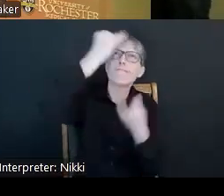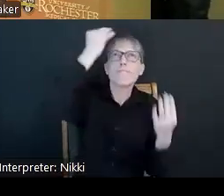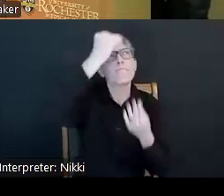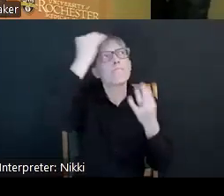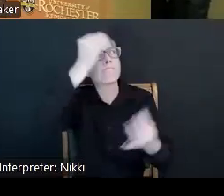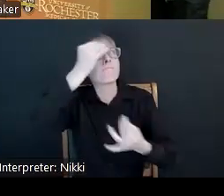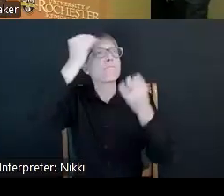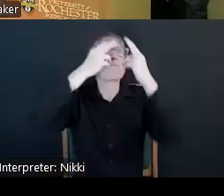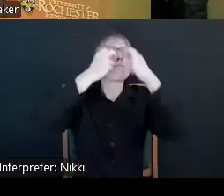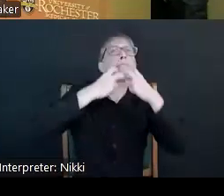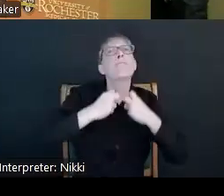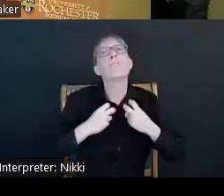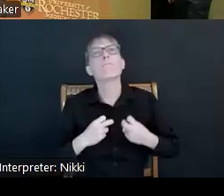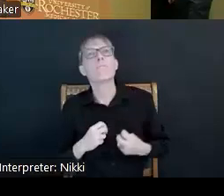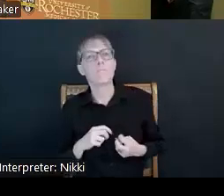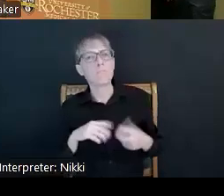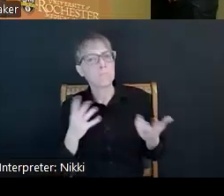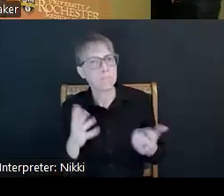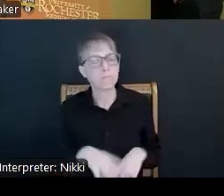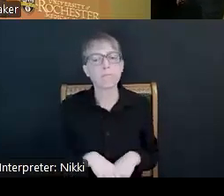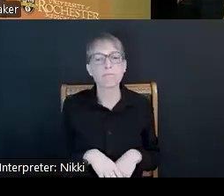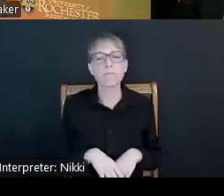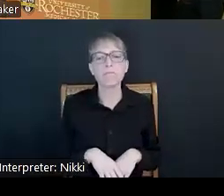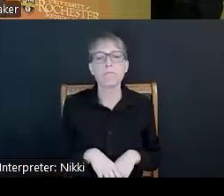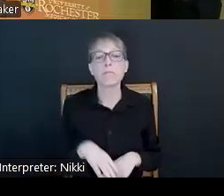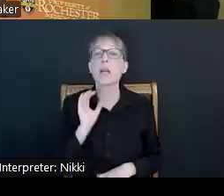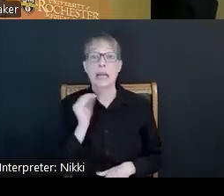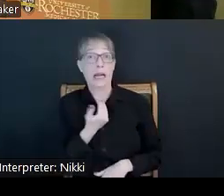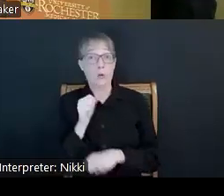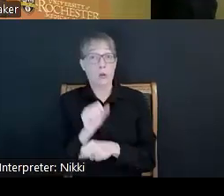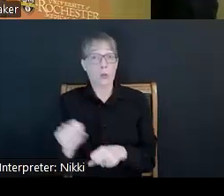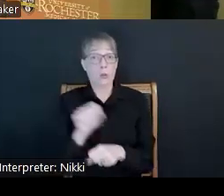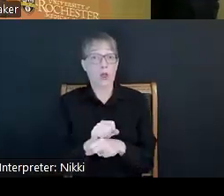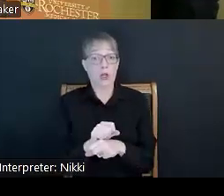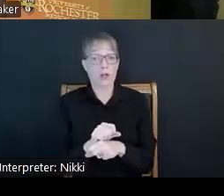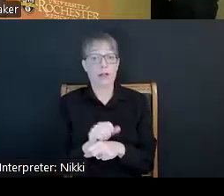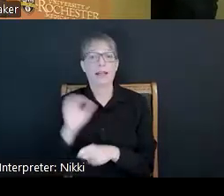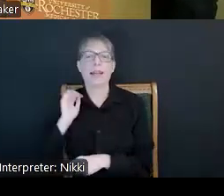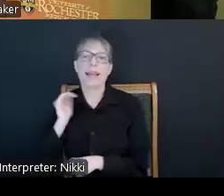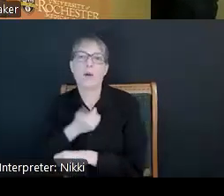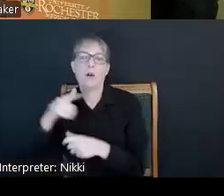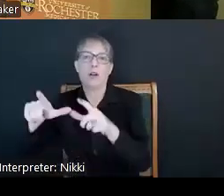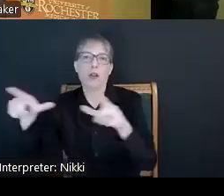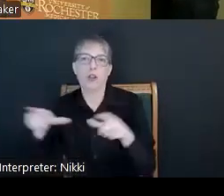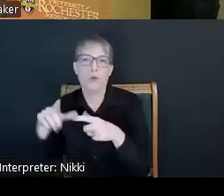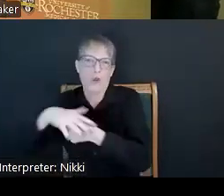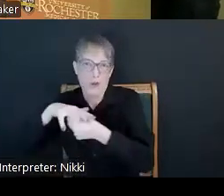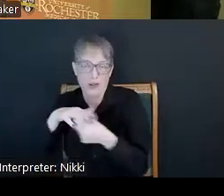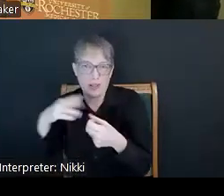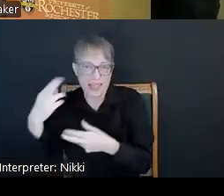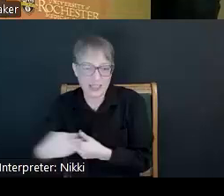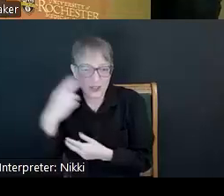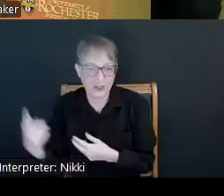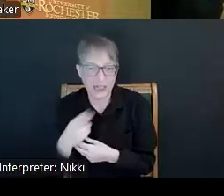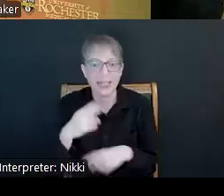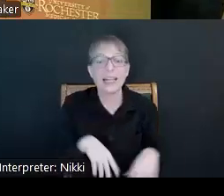raise today. One last thing I want to mention, our work at Our Local History is in schools in grades 2 through 12, from Black and